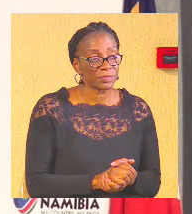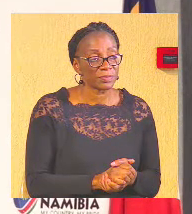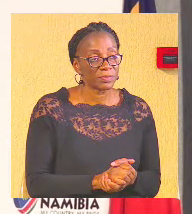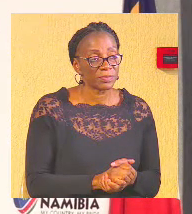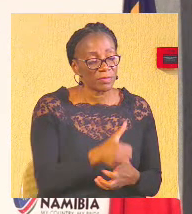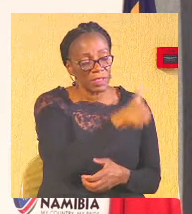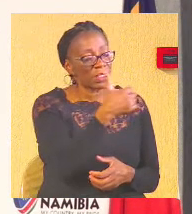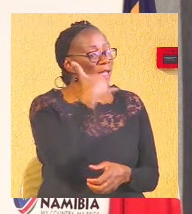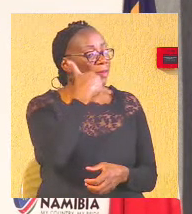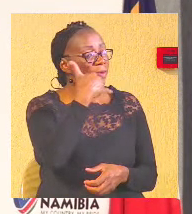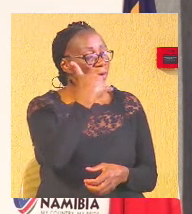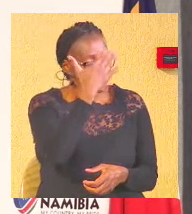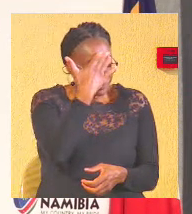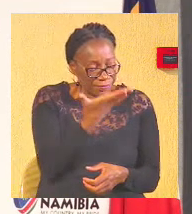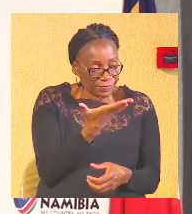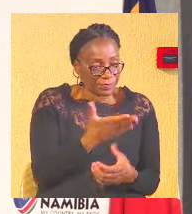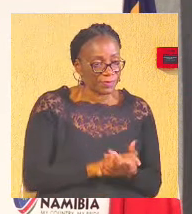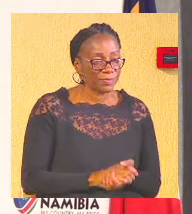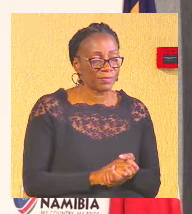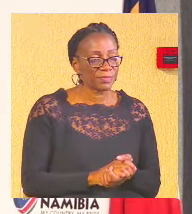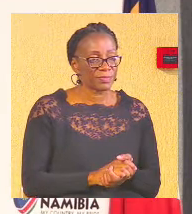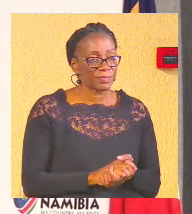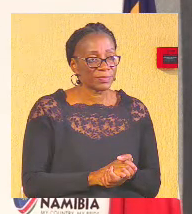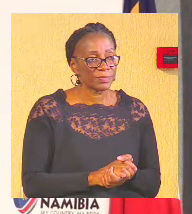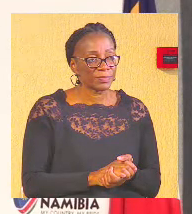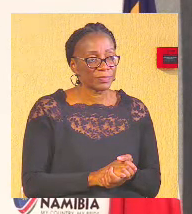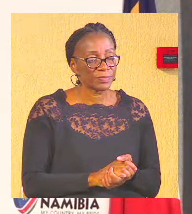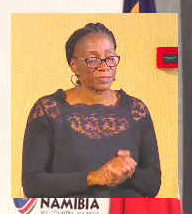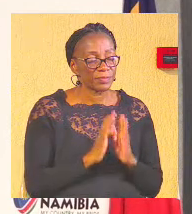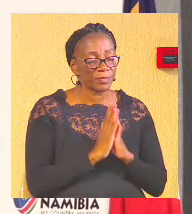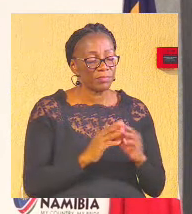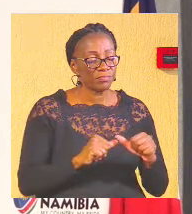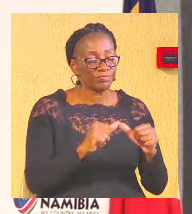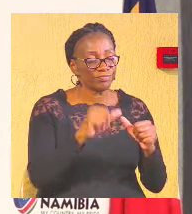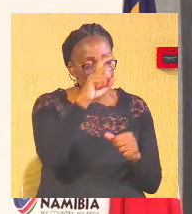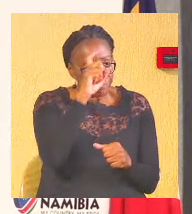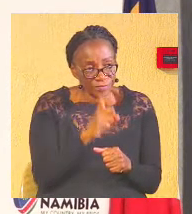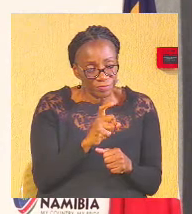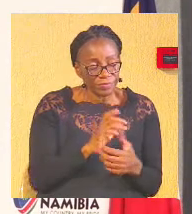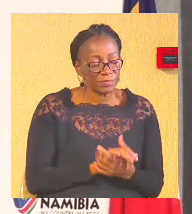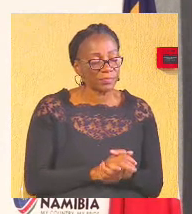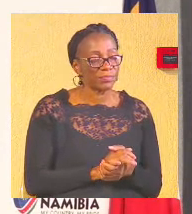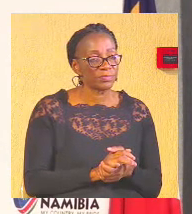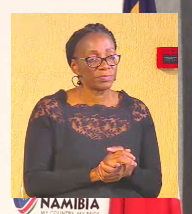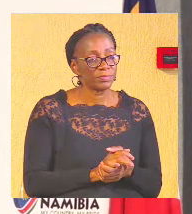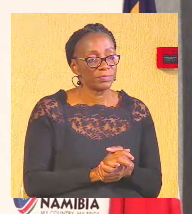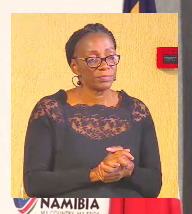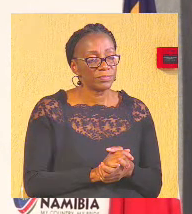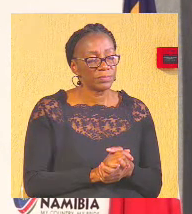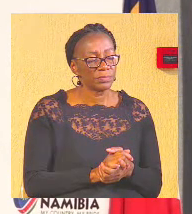Adolf, good afternoon. Yes, sir, how are you? Yes, I'm good. How are you? I'm doing fine. I want to